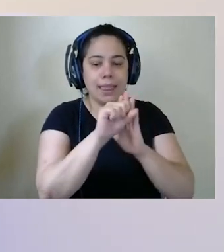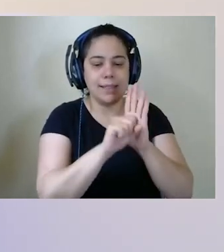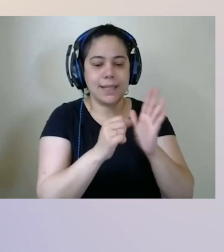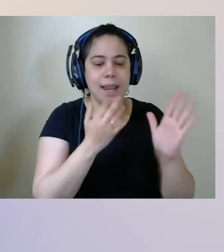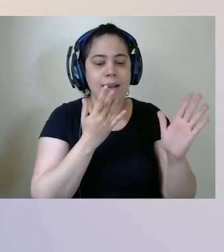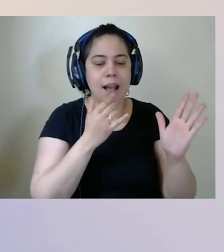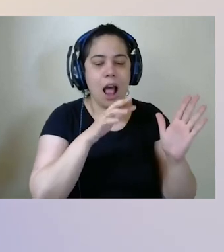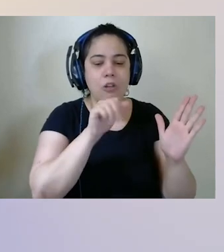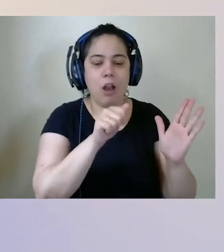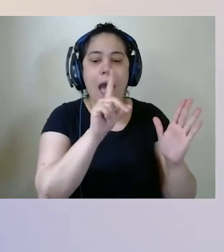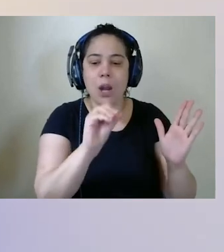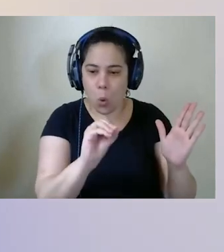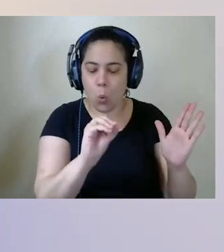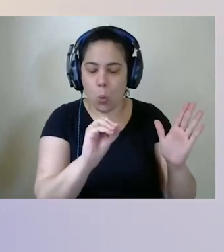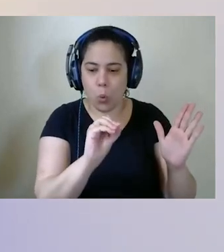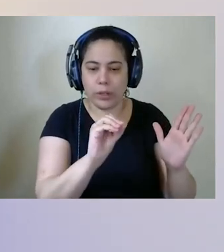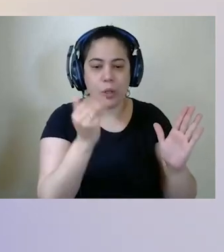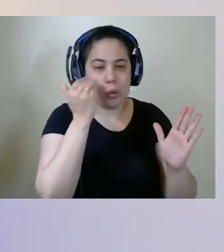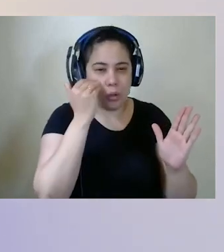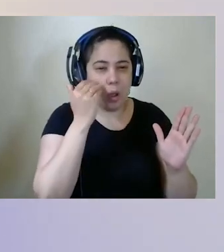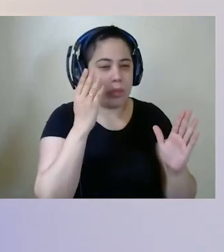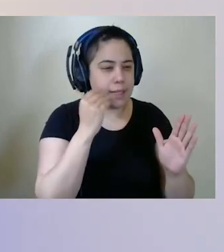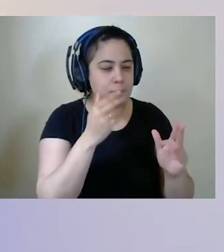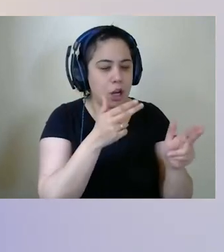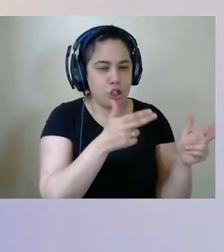was talking with her about,